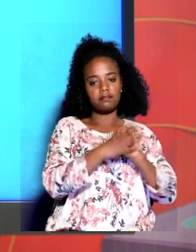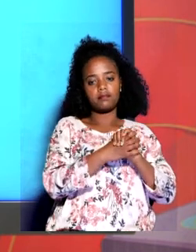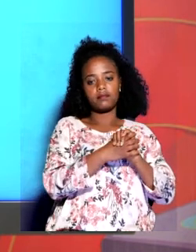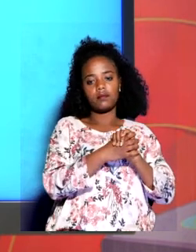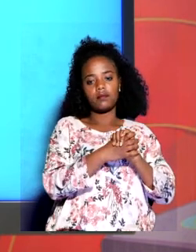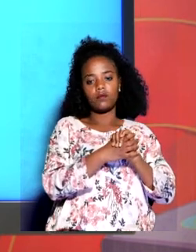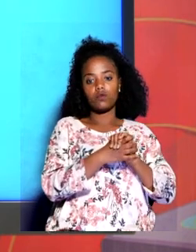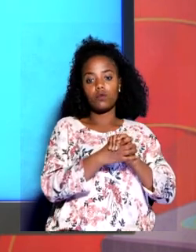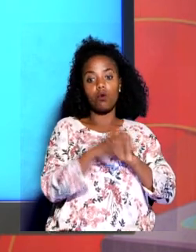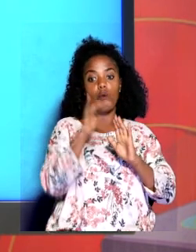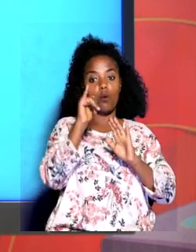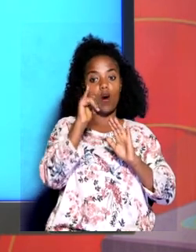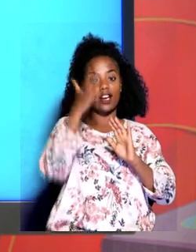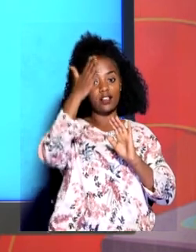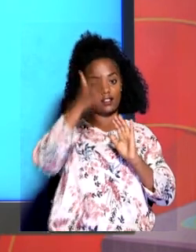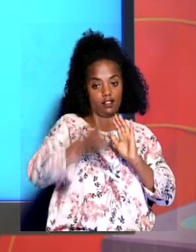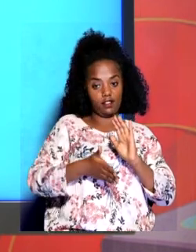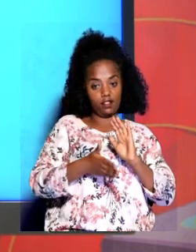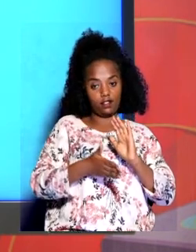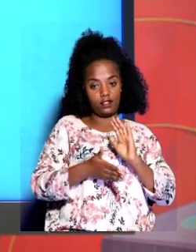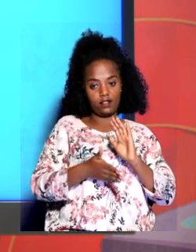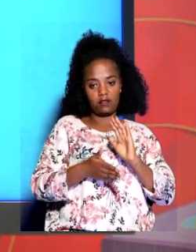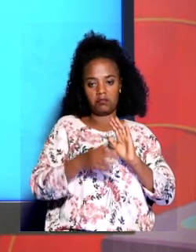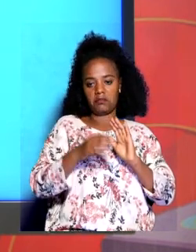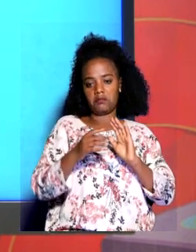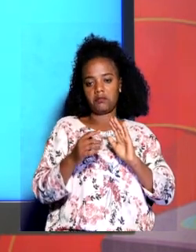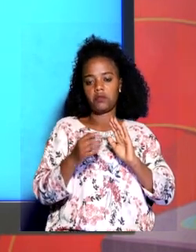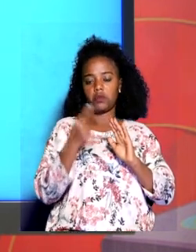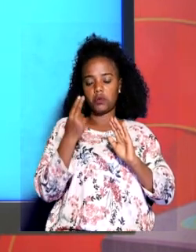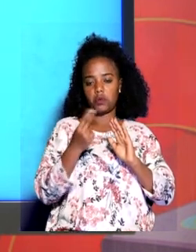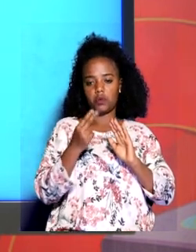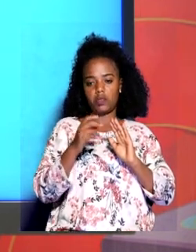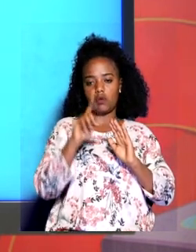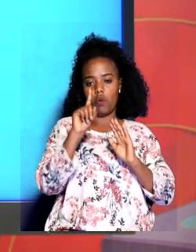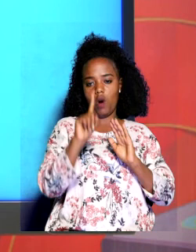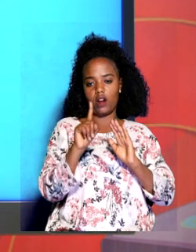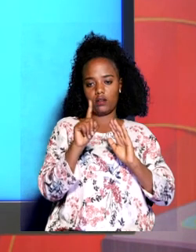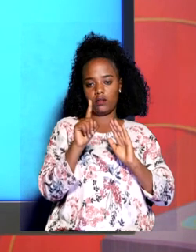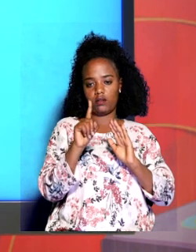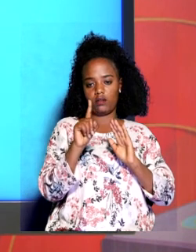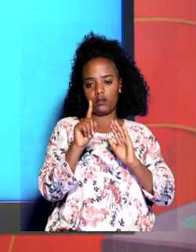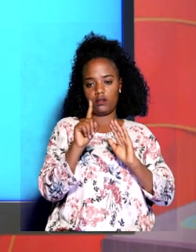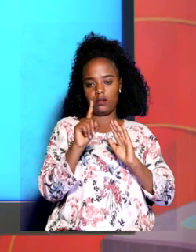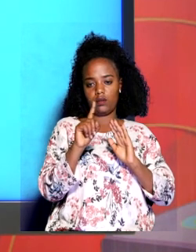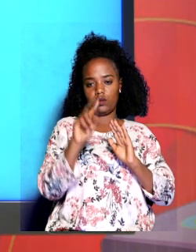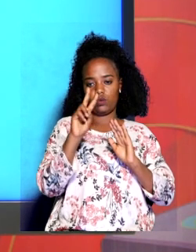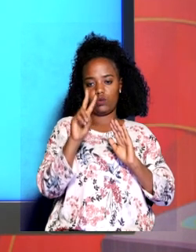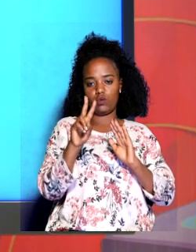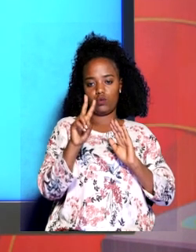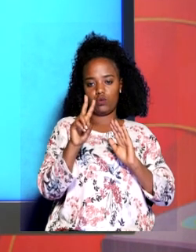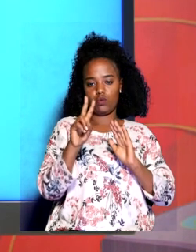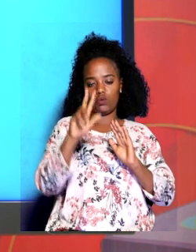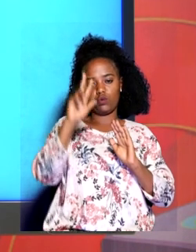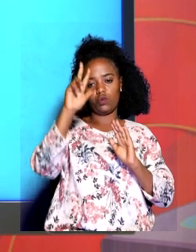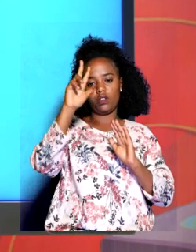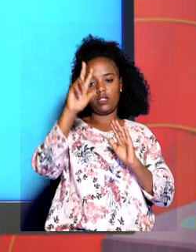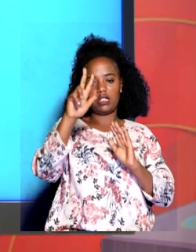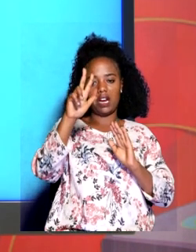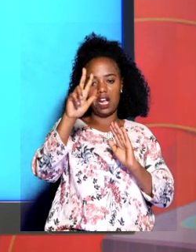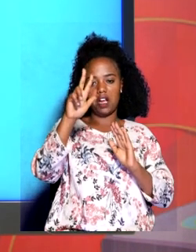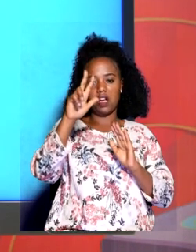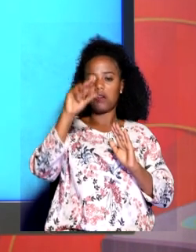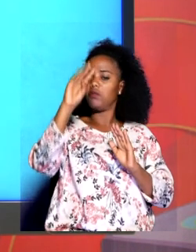For y, the scale up to 4, so let me use scale 1. 1, 2,